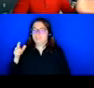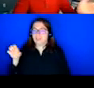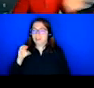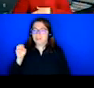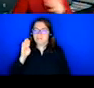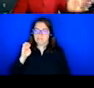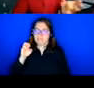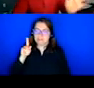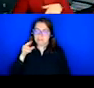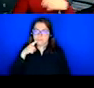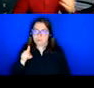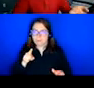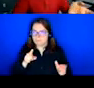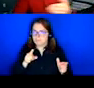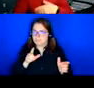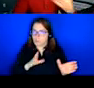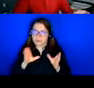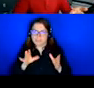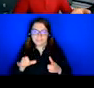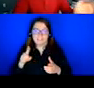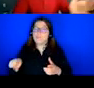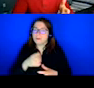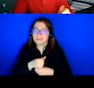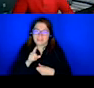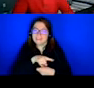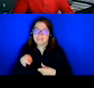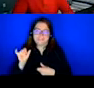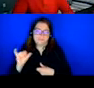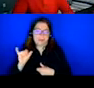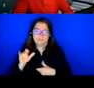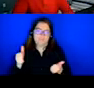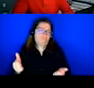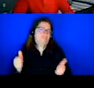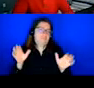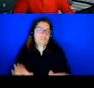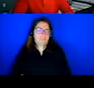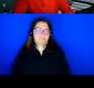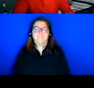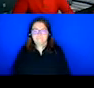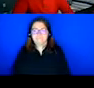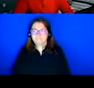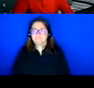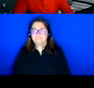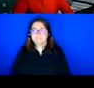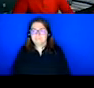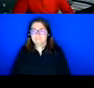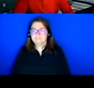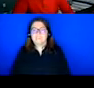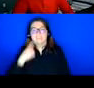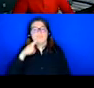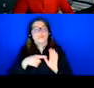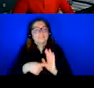these are great ways. You get these as well. This is kind of just a specific way that I'm thinking about too as well. So, but for